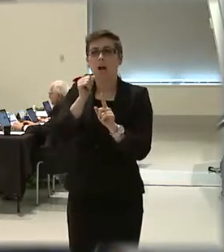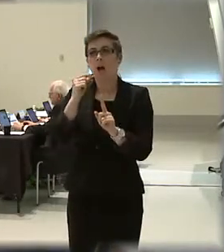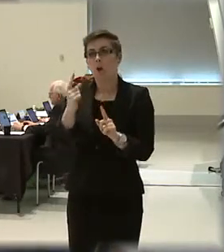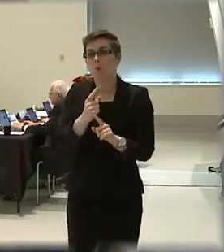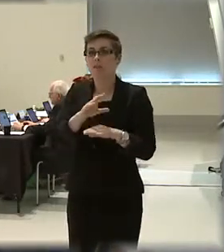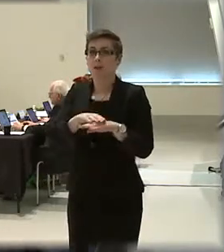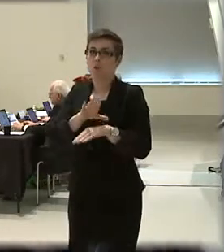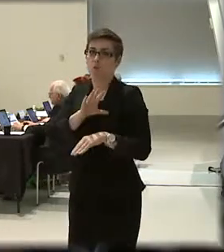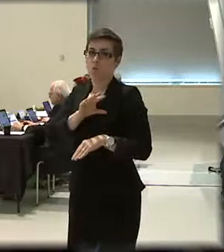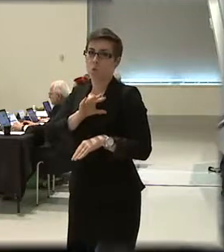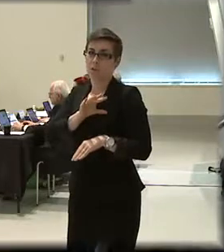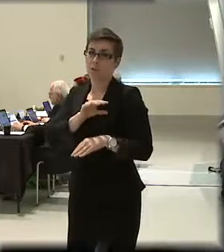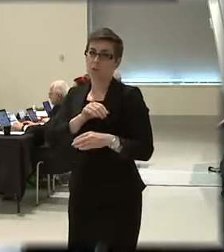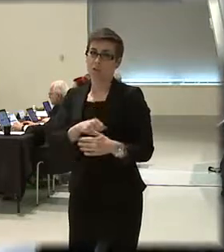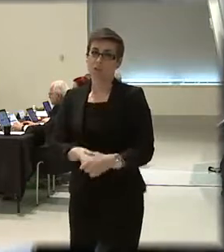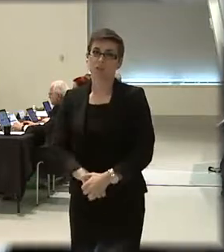recordings.